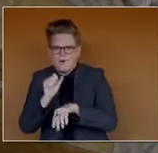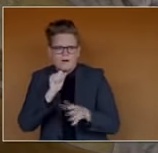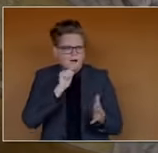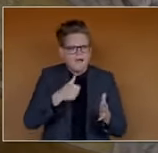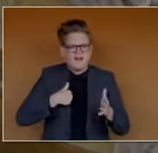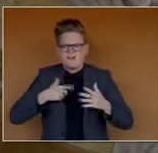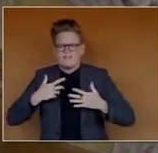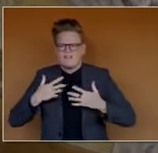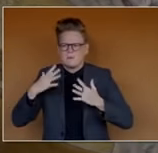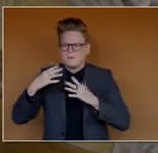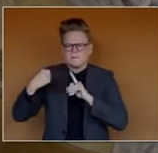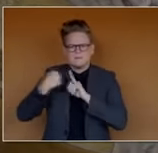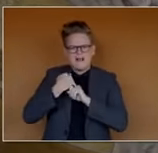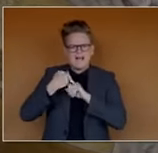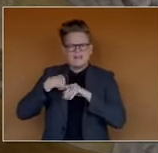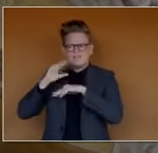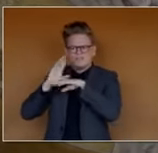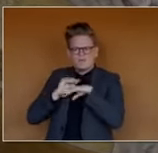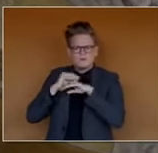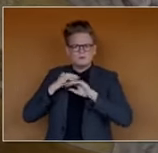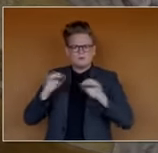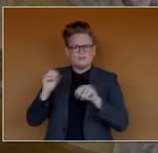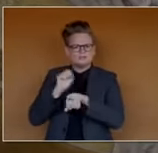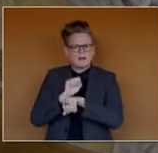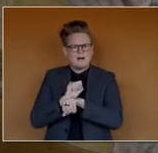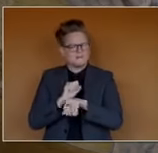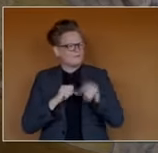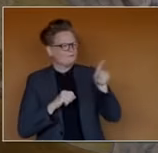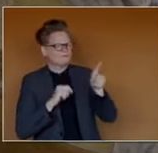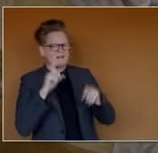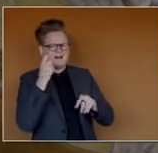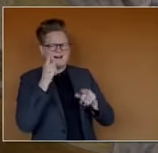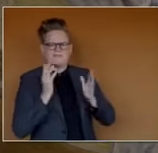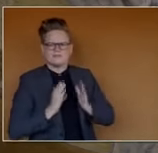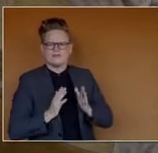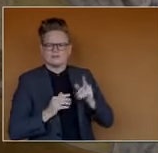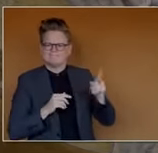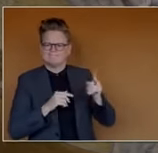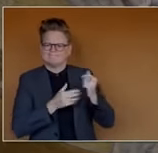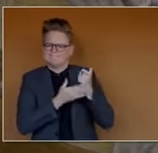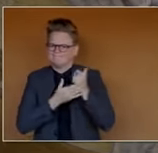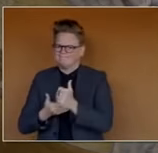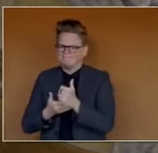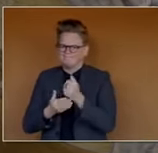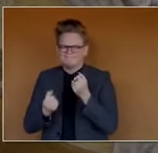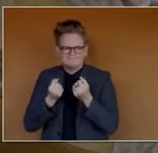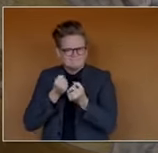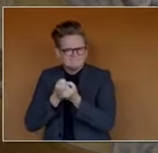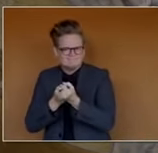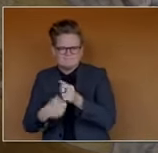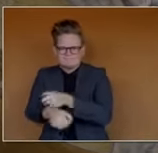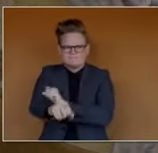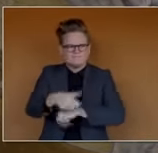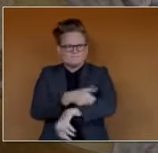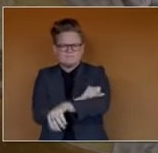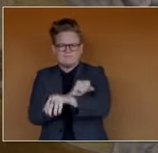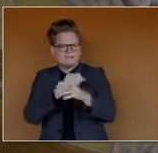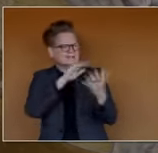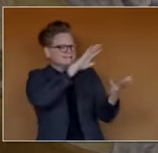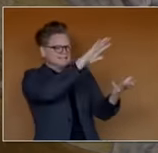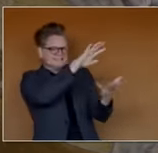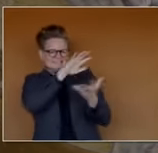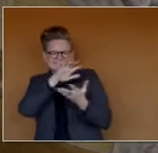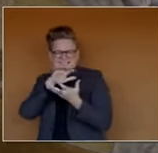Gavin Newsom for taking an unprecedented state surplus and aid from the federal government